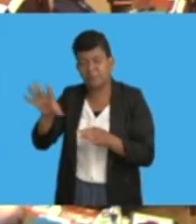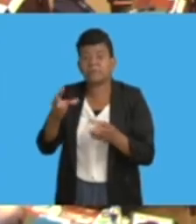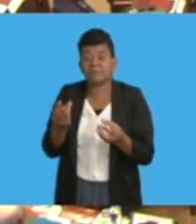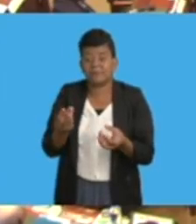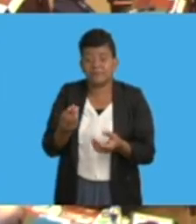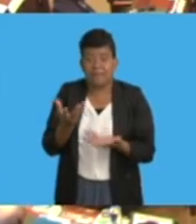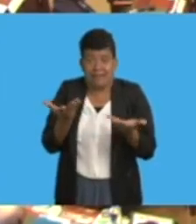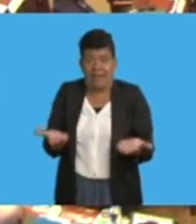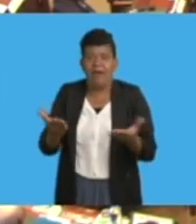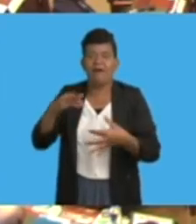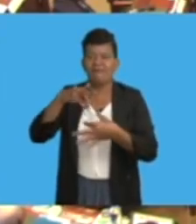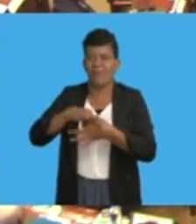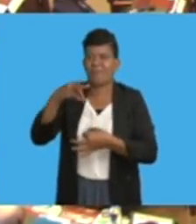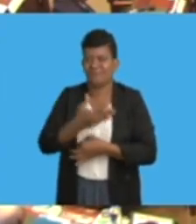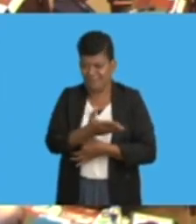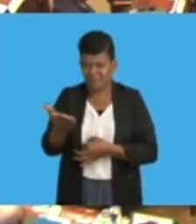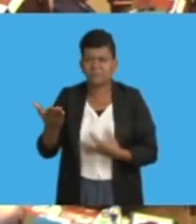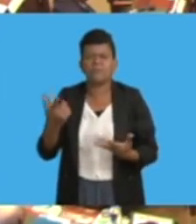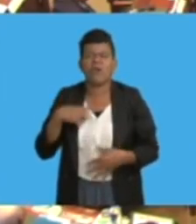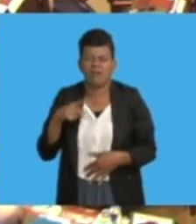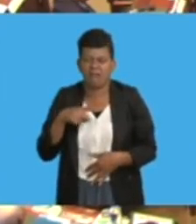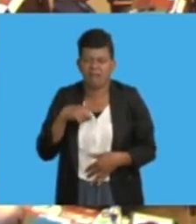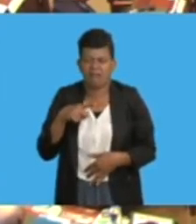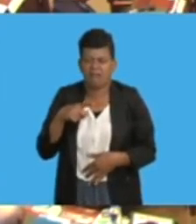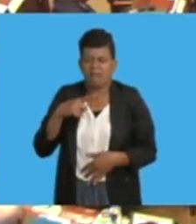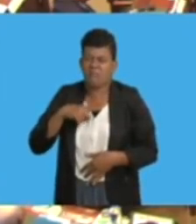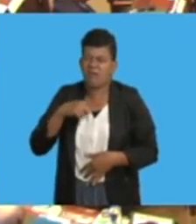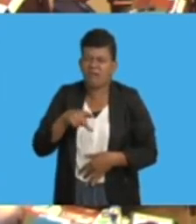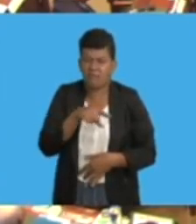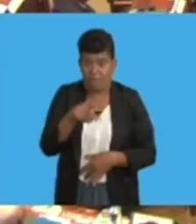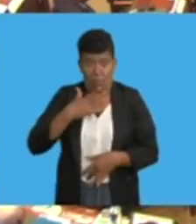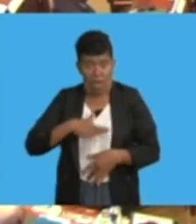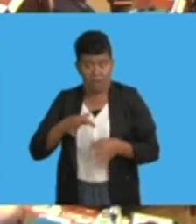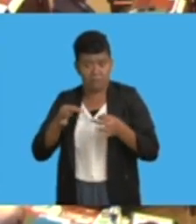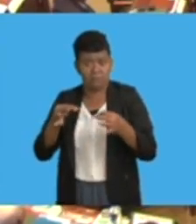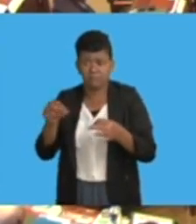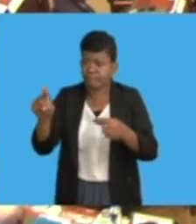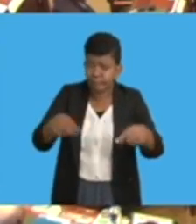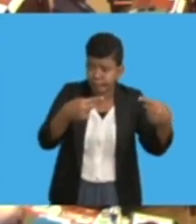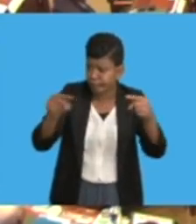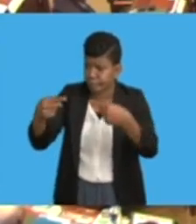And the question is that Parliament adjourns, signed aye. Does any member oppose the motion?